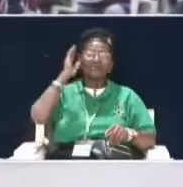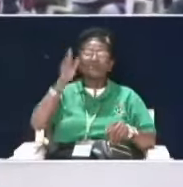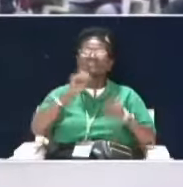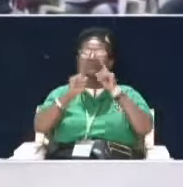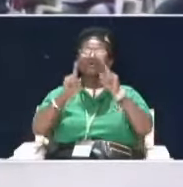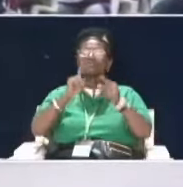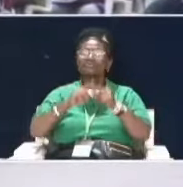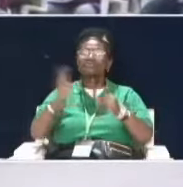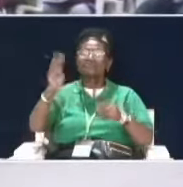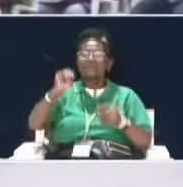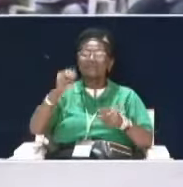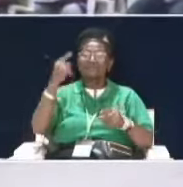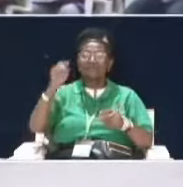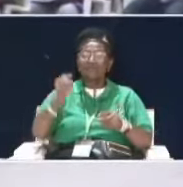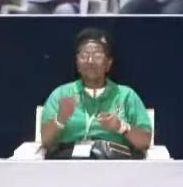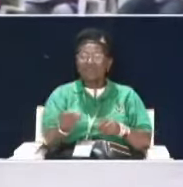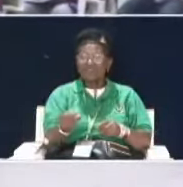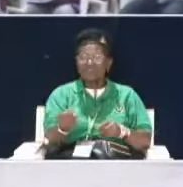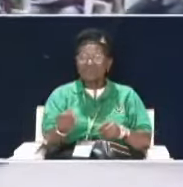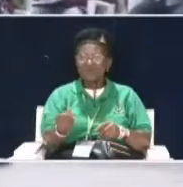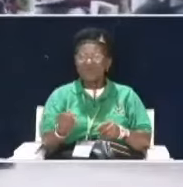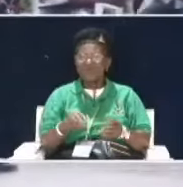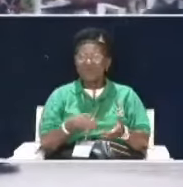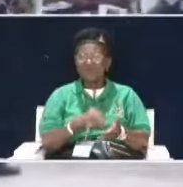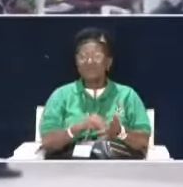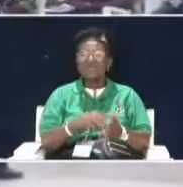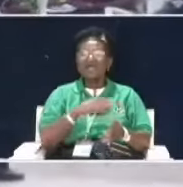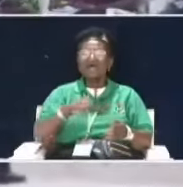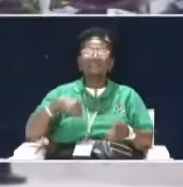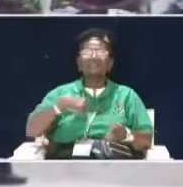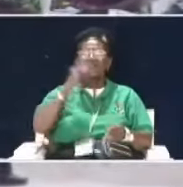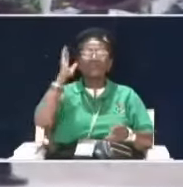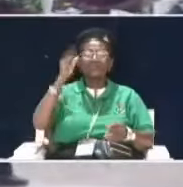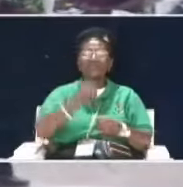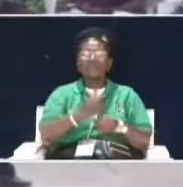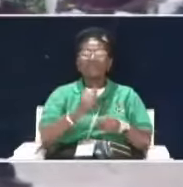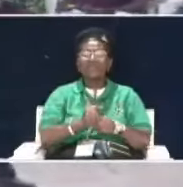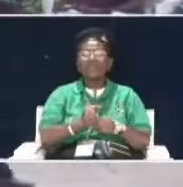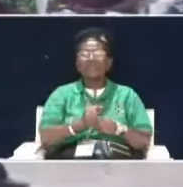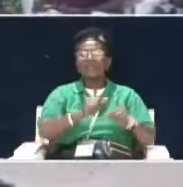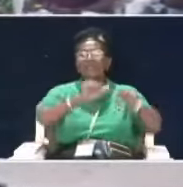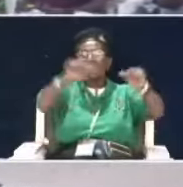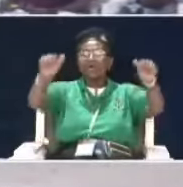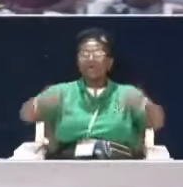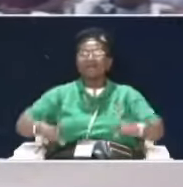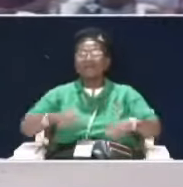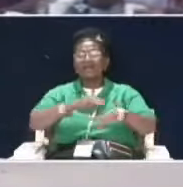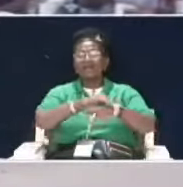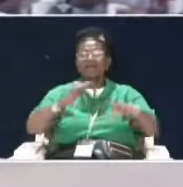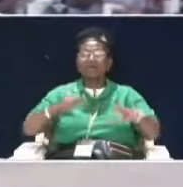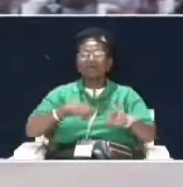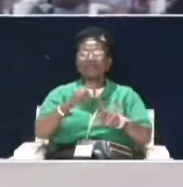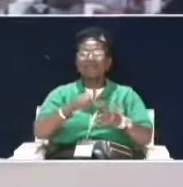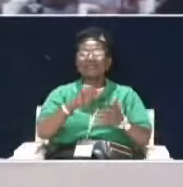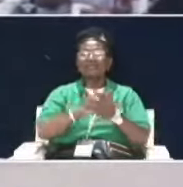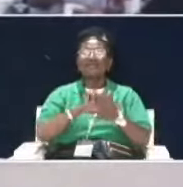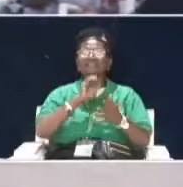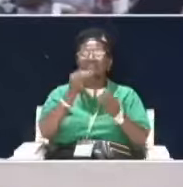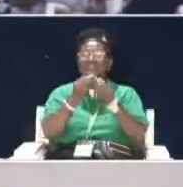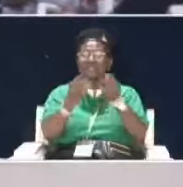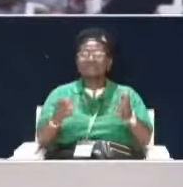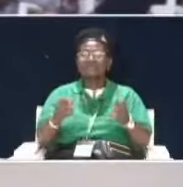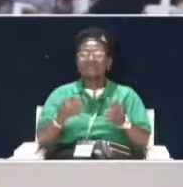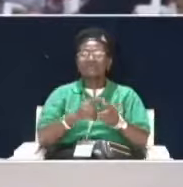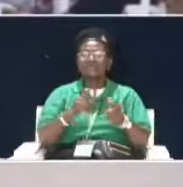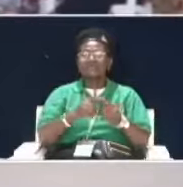minutes, then we'll make an altar call, and when that has been settled, then we will go to the second